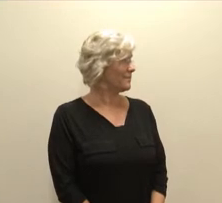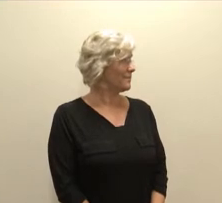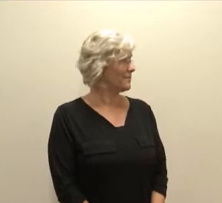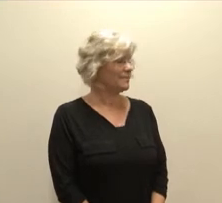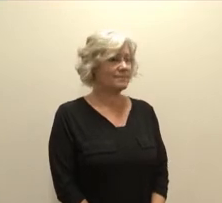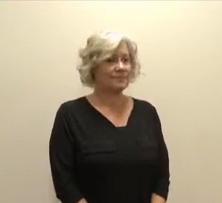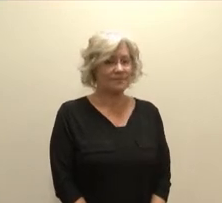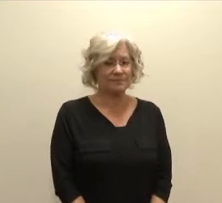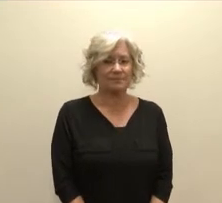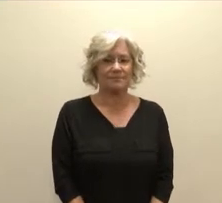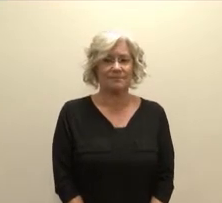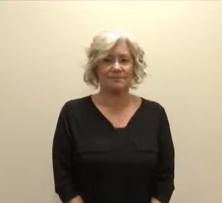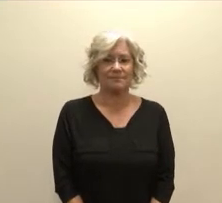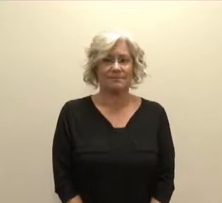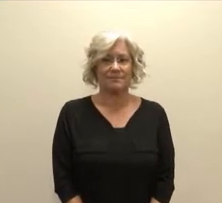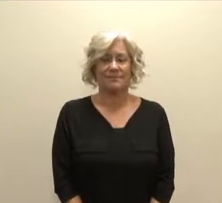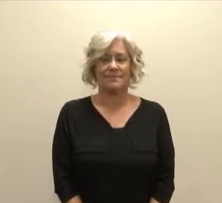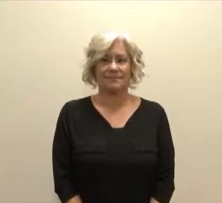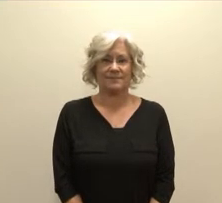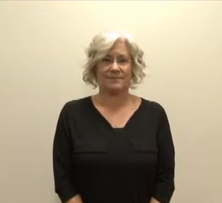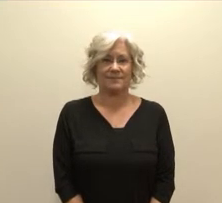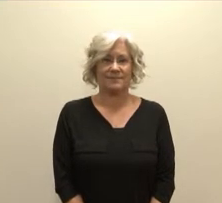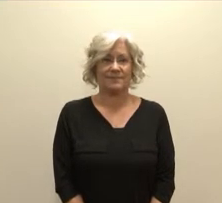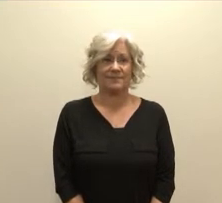Yes, Mr. Manning.